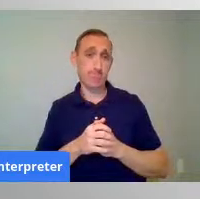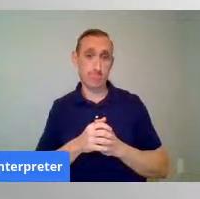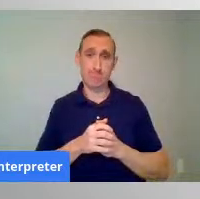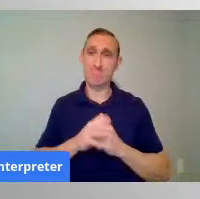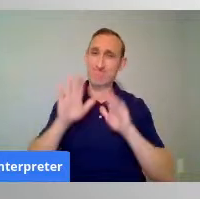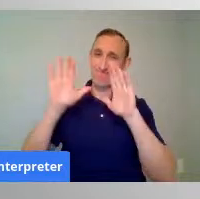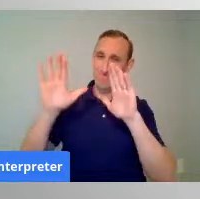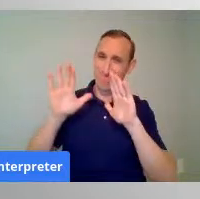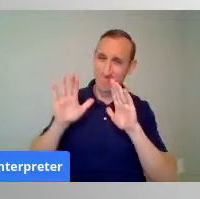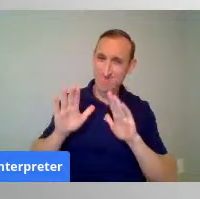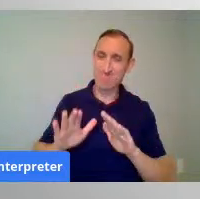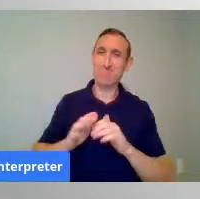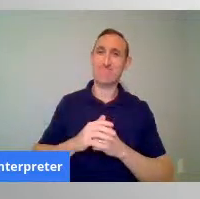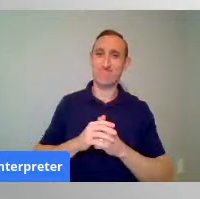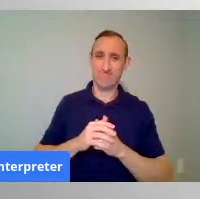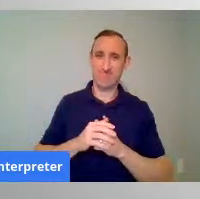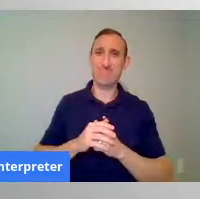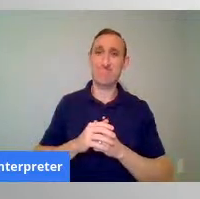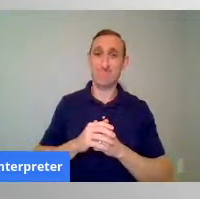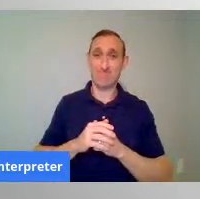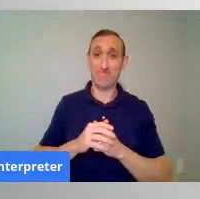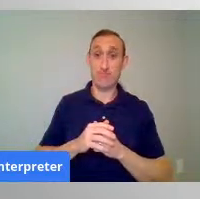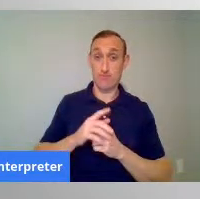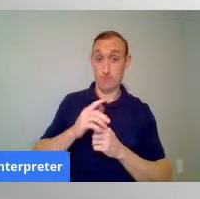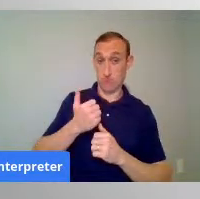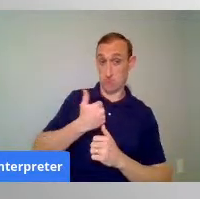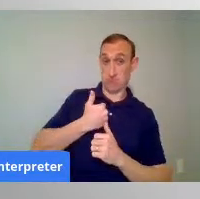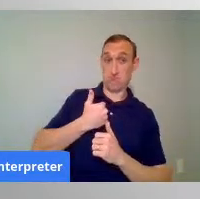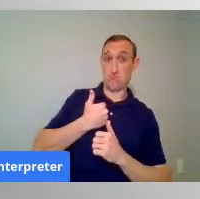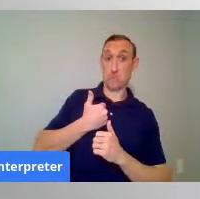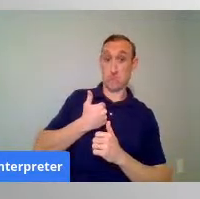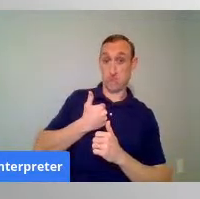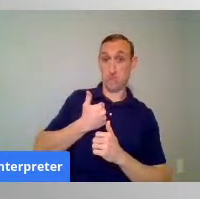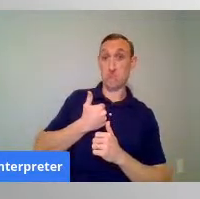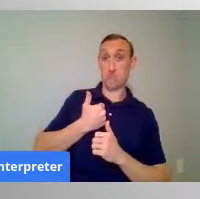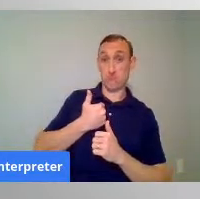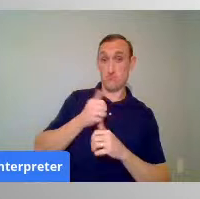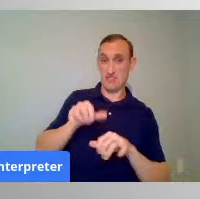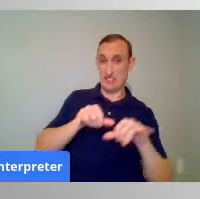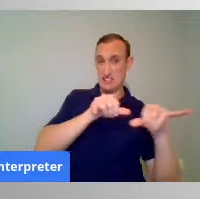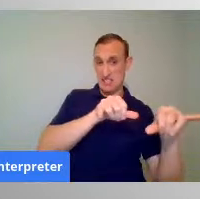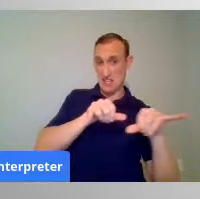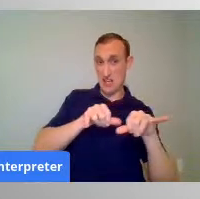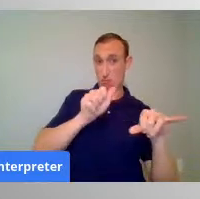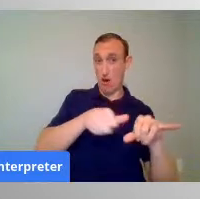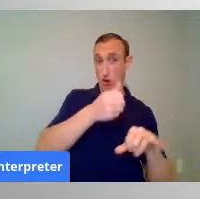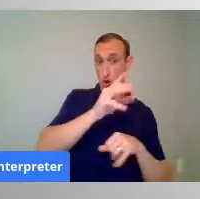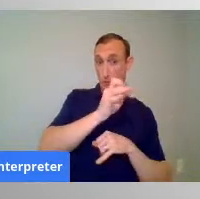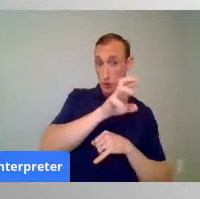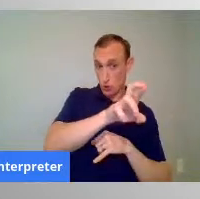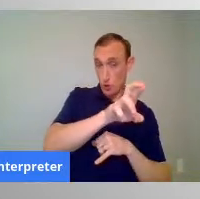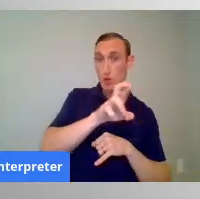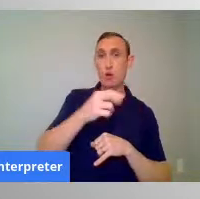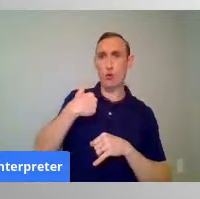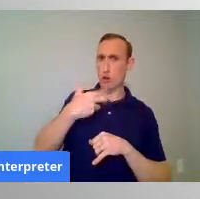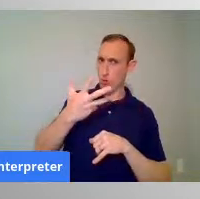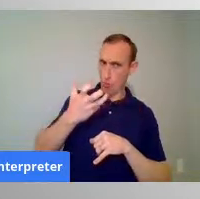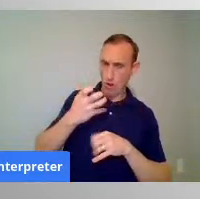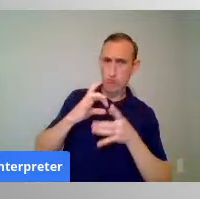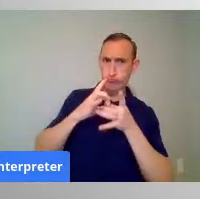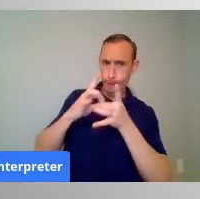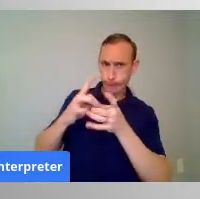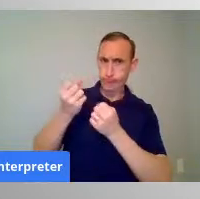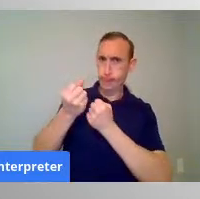Fantastic. Well, yeah, I definitely will say that, at least speaking for myself, and I think for a lot of the commission, we'd be very happy to be able to work with y'all so that any program that we're offering is